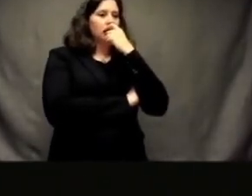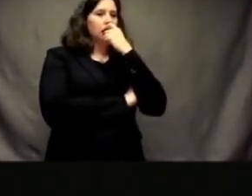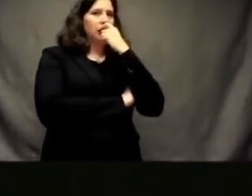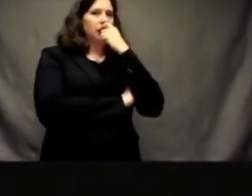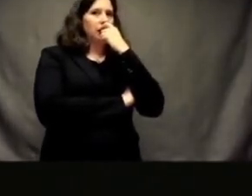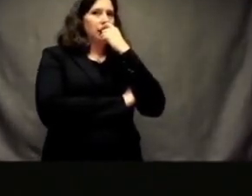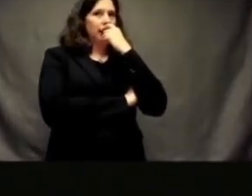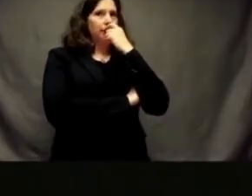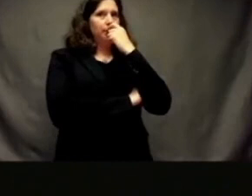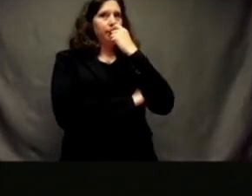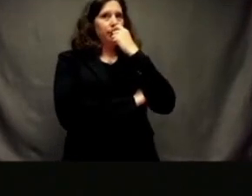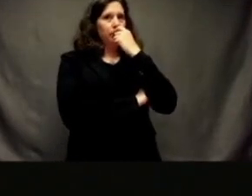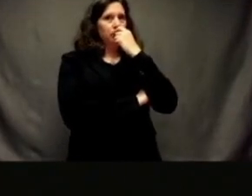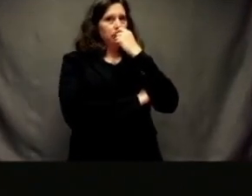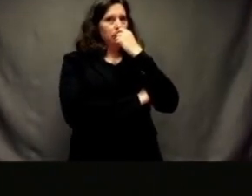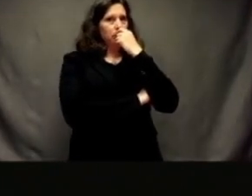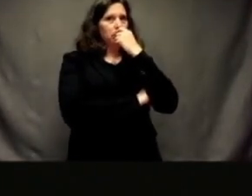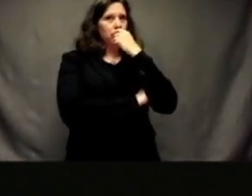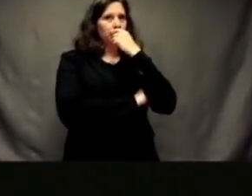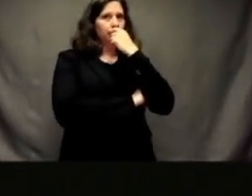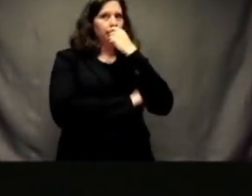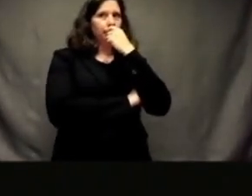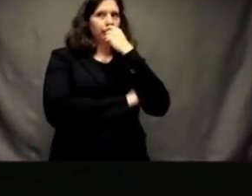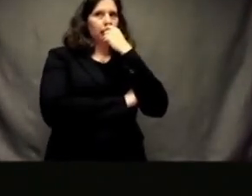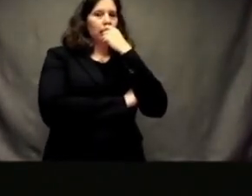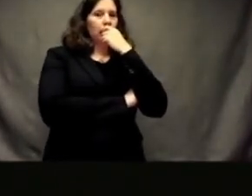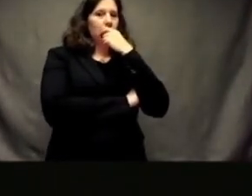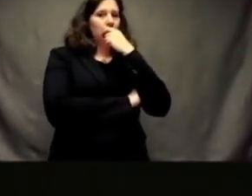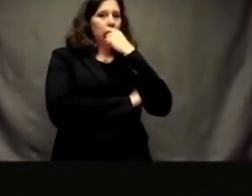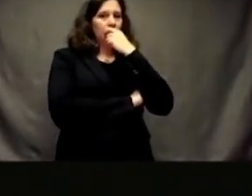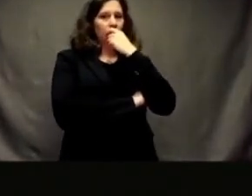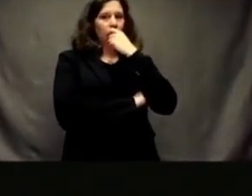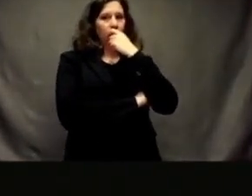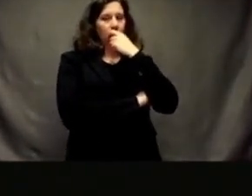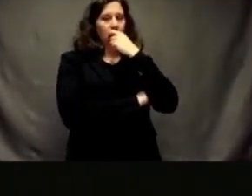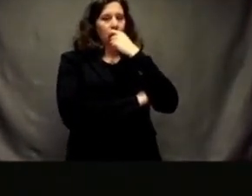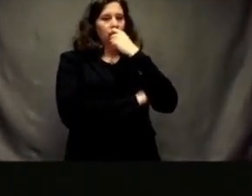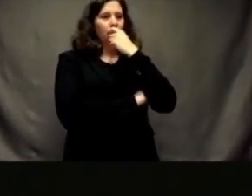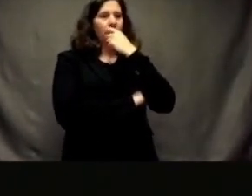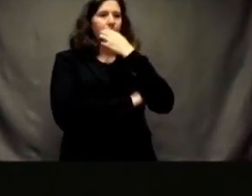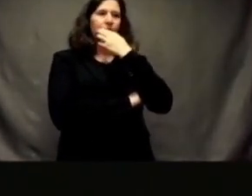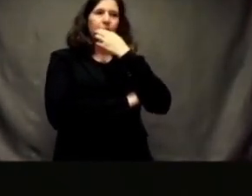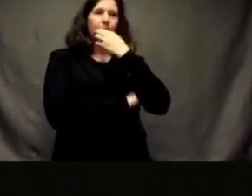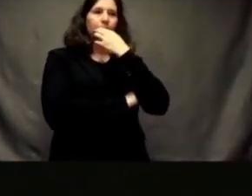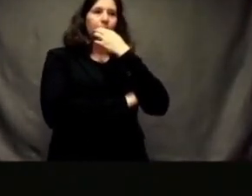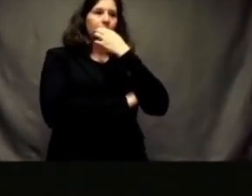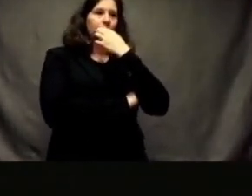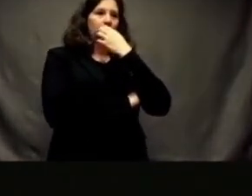Thank you.